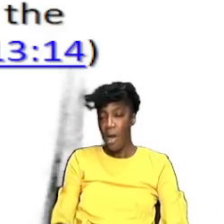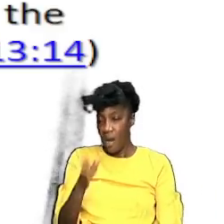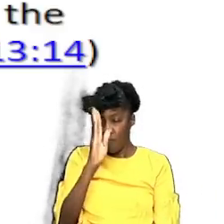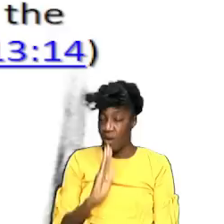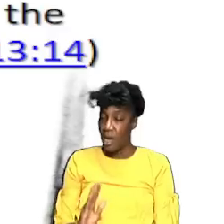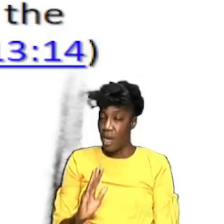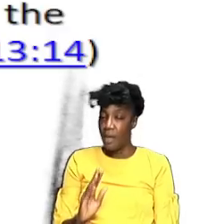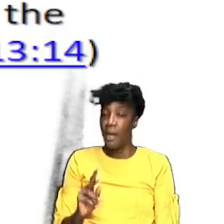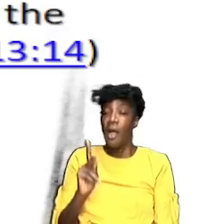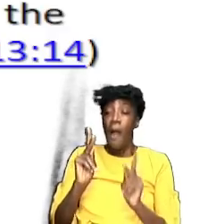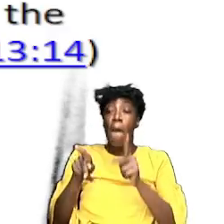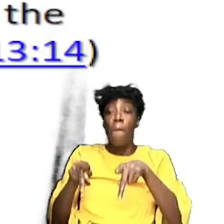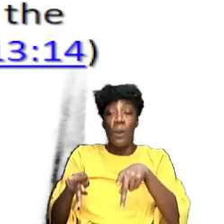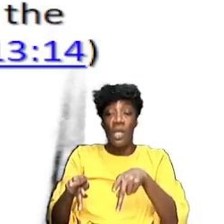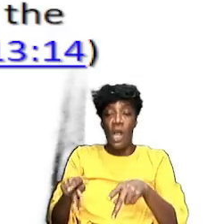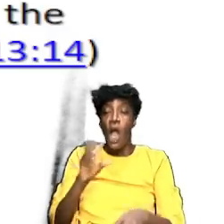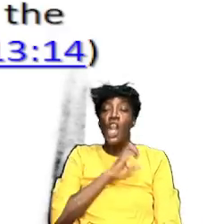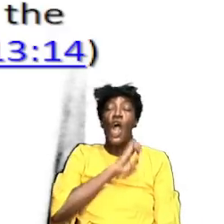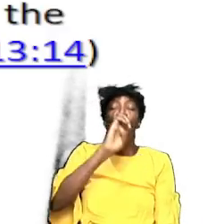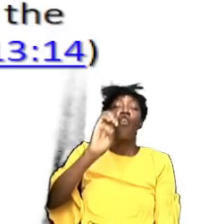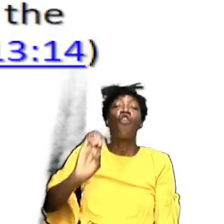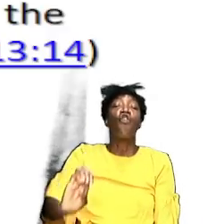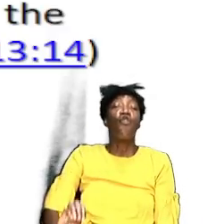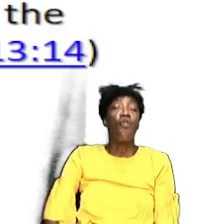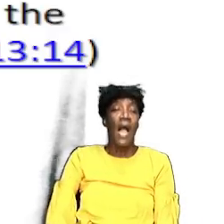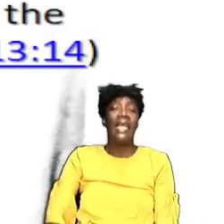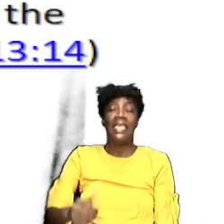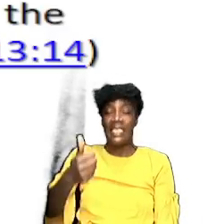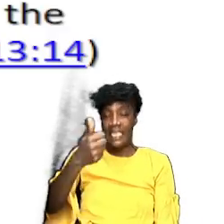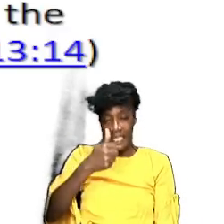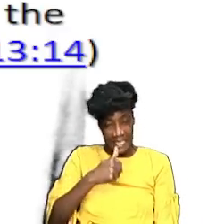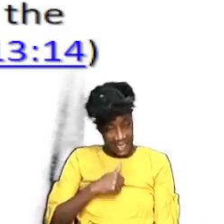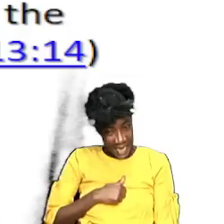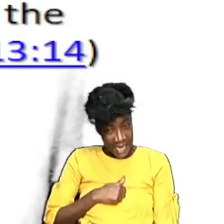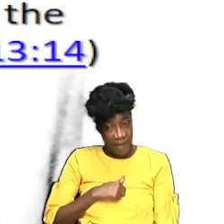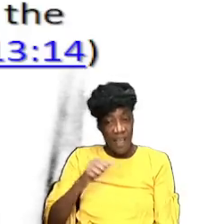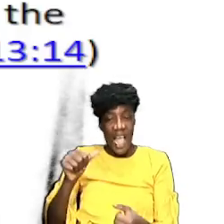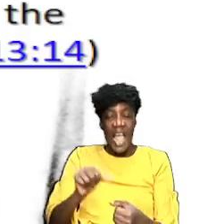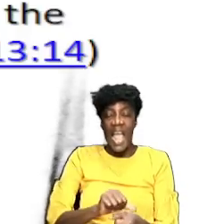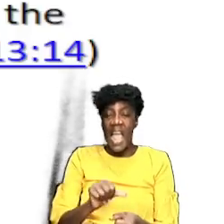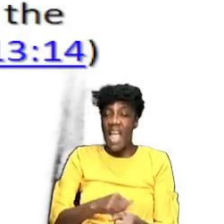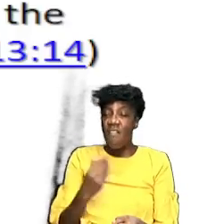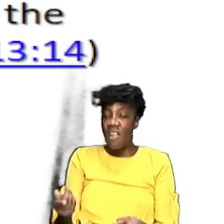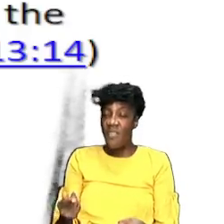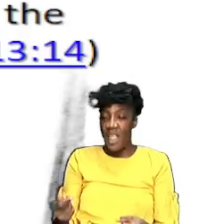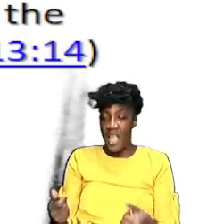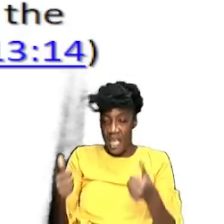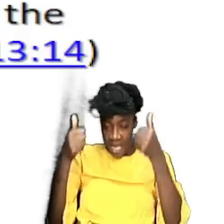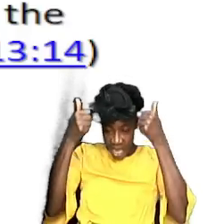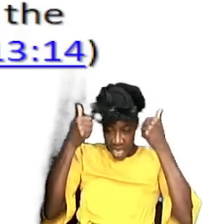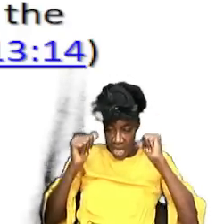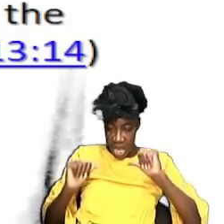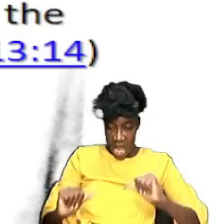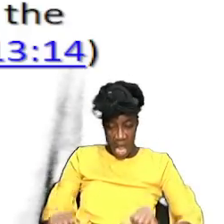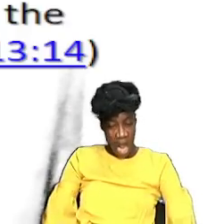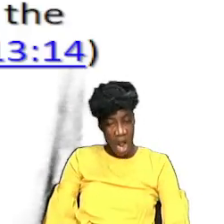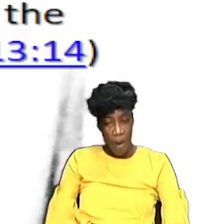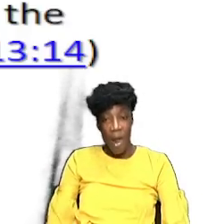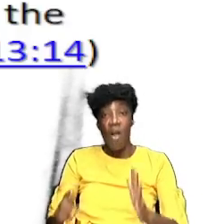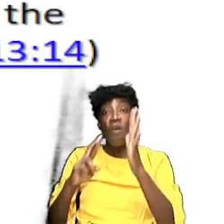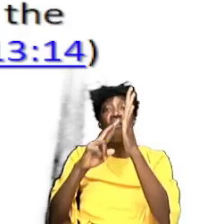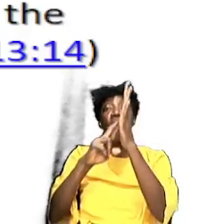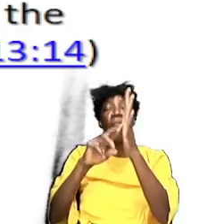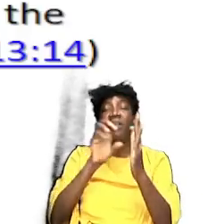specifically of putting on Christ himself. Everything in the armor represents Christ. Amen. It's really about